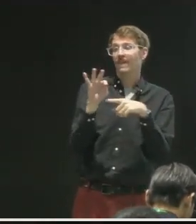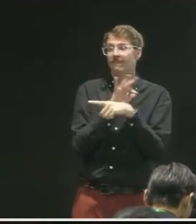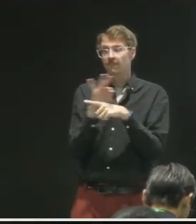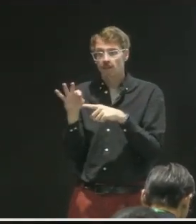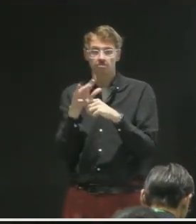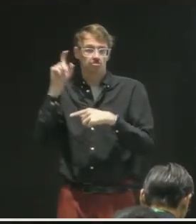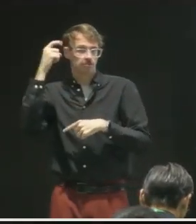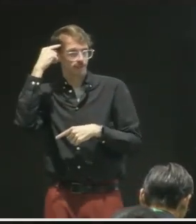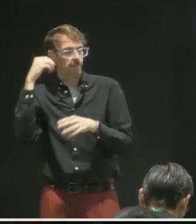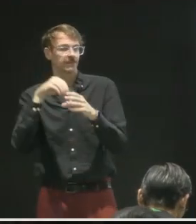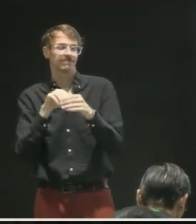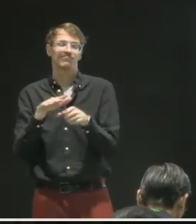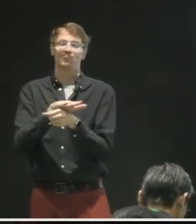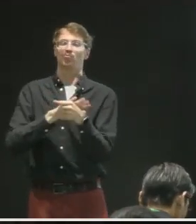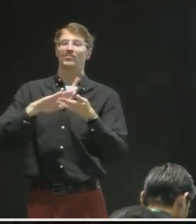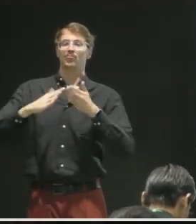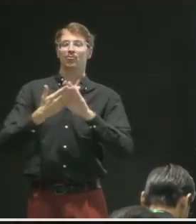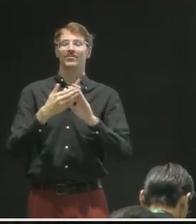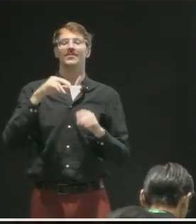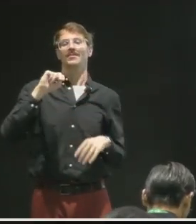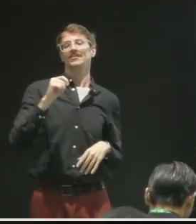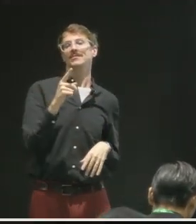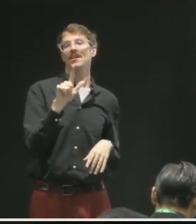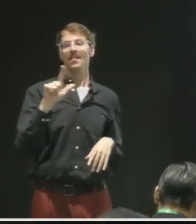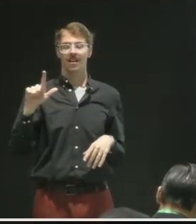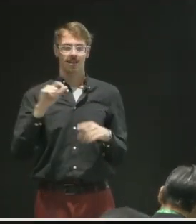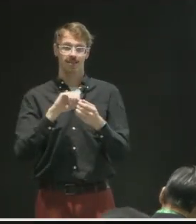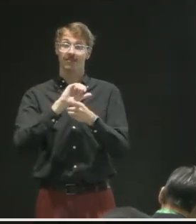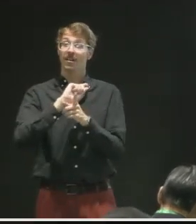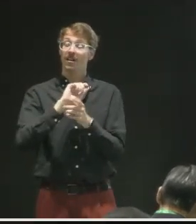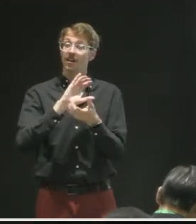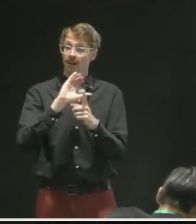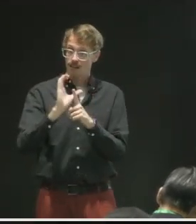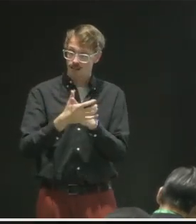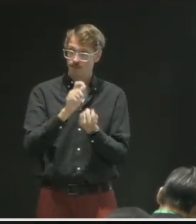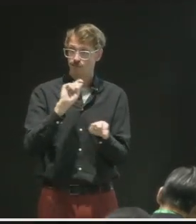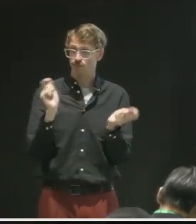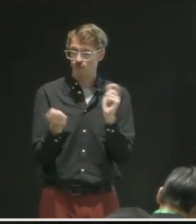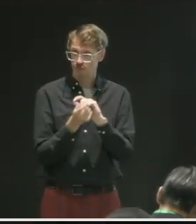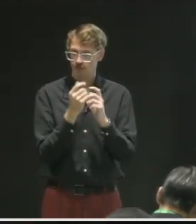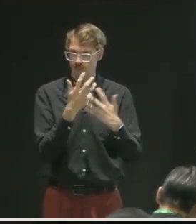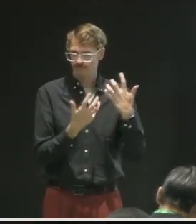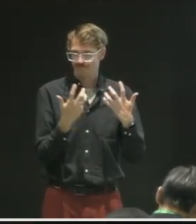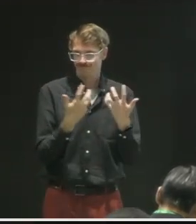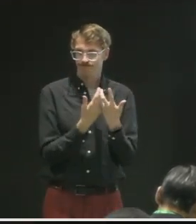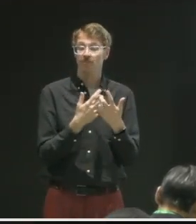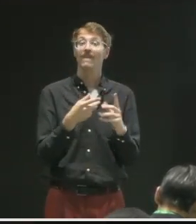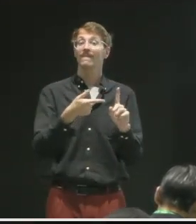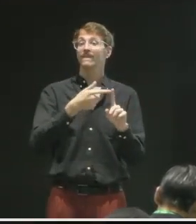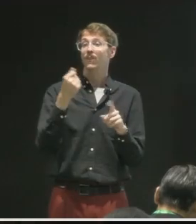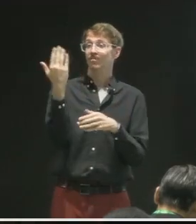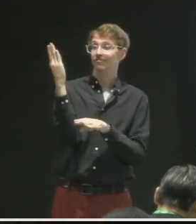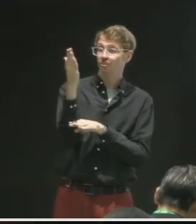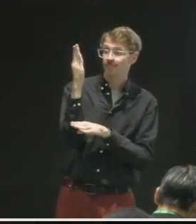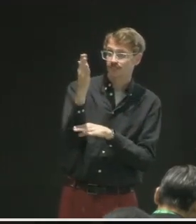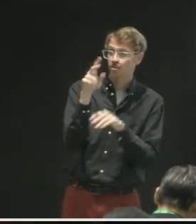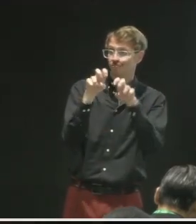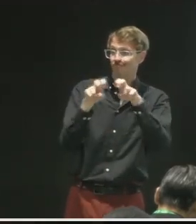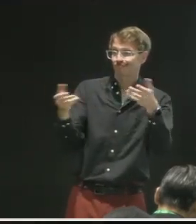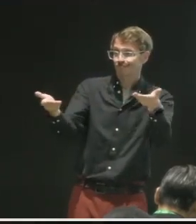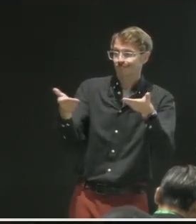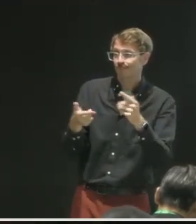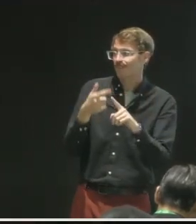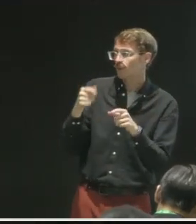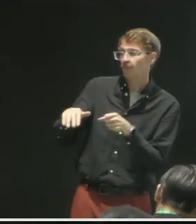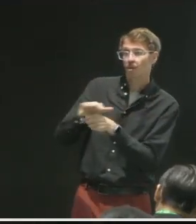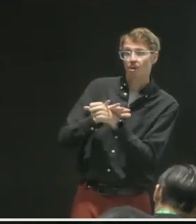DLL and climate change adaptation by the lectures and discussions with central and local government officials, as well as women's group